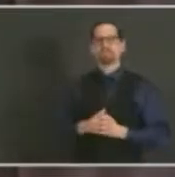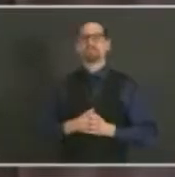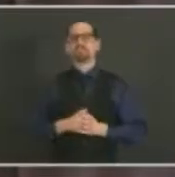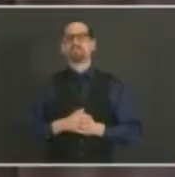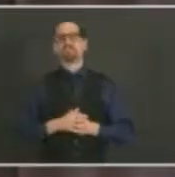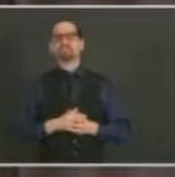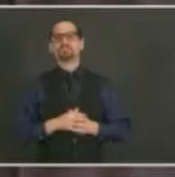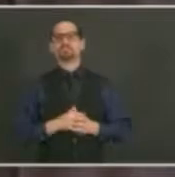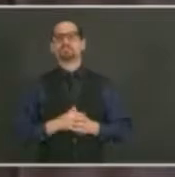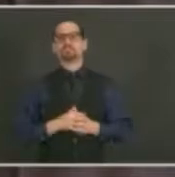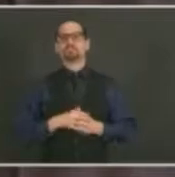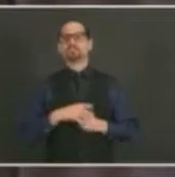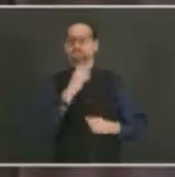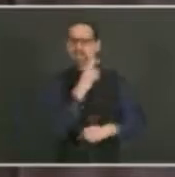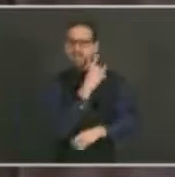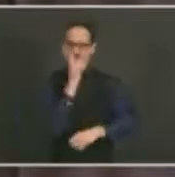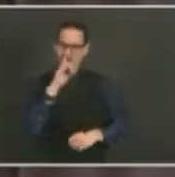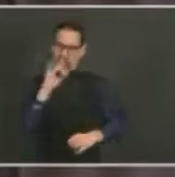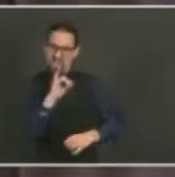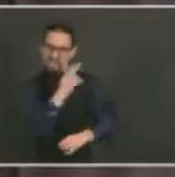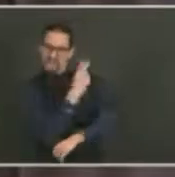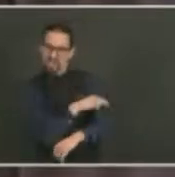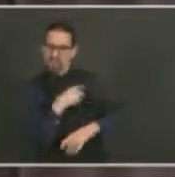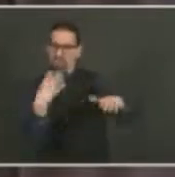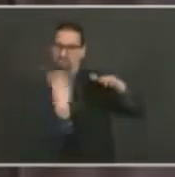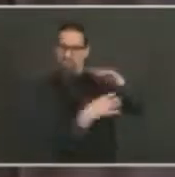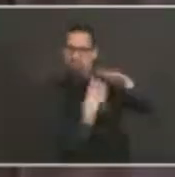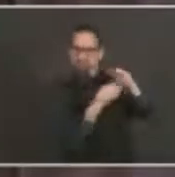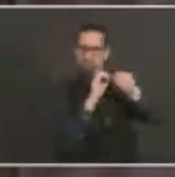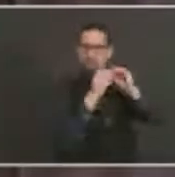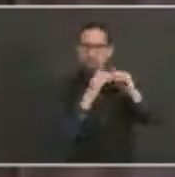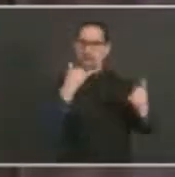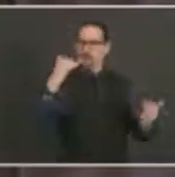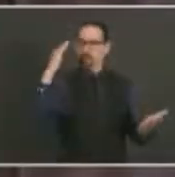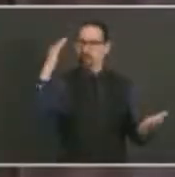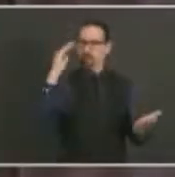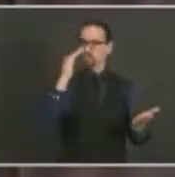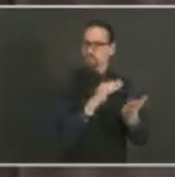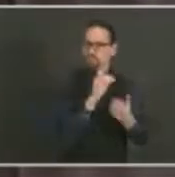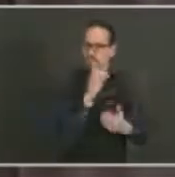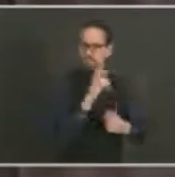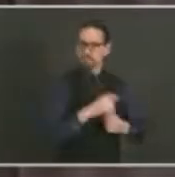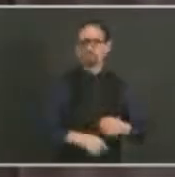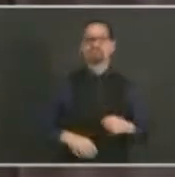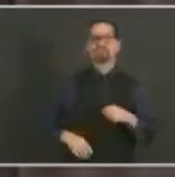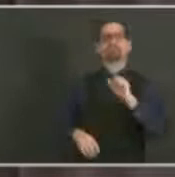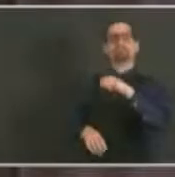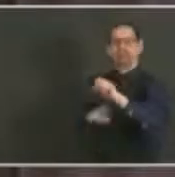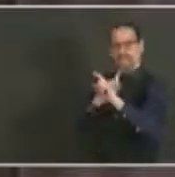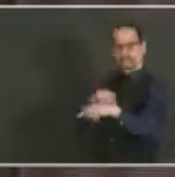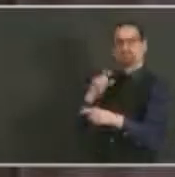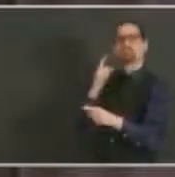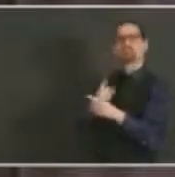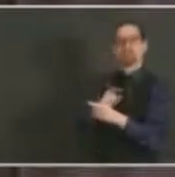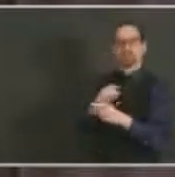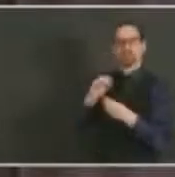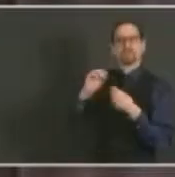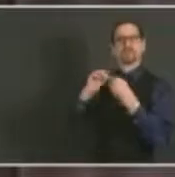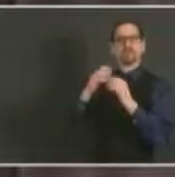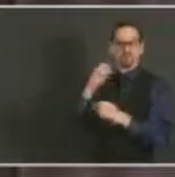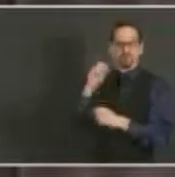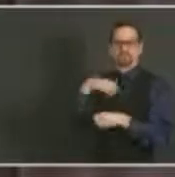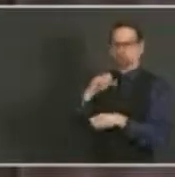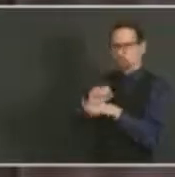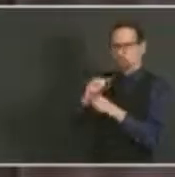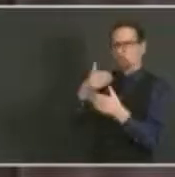is way down. Yeah, it is a very minimal number. We are working closely with the hospitals on when they